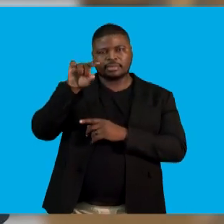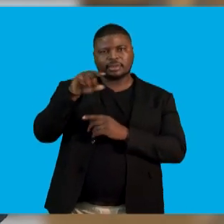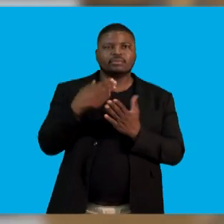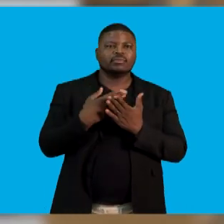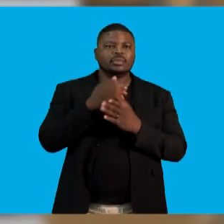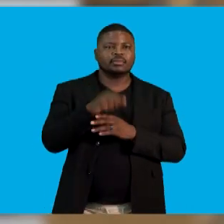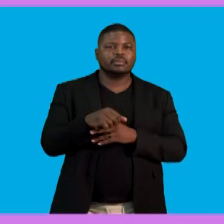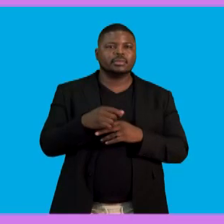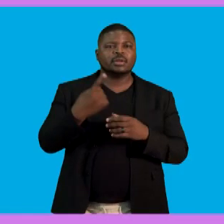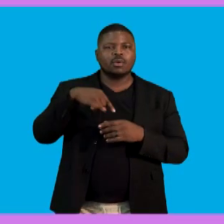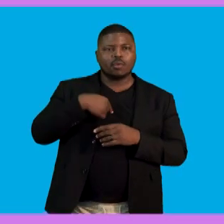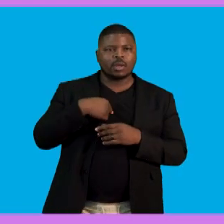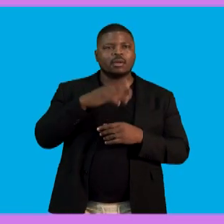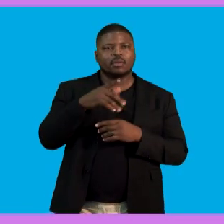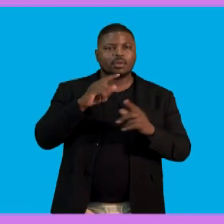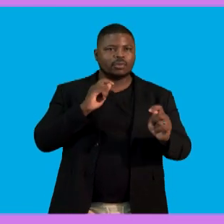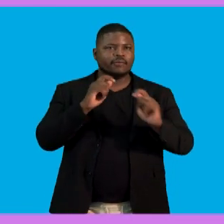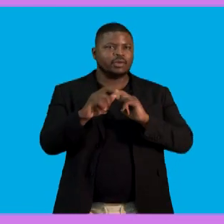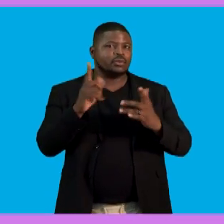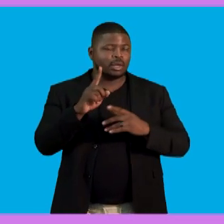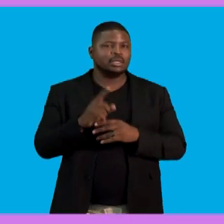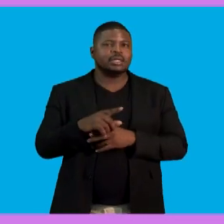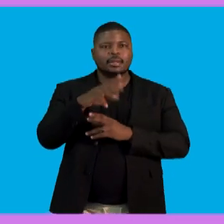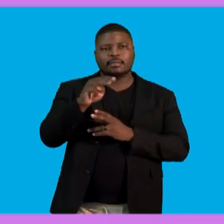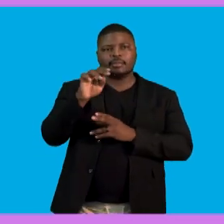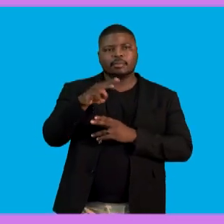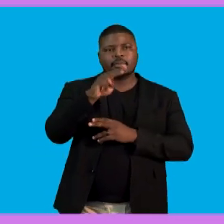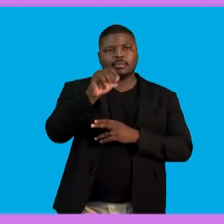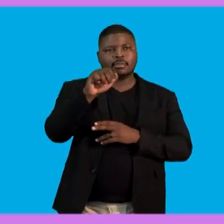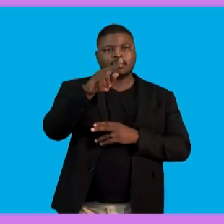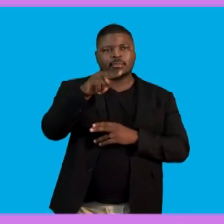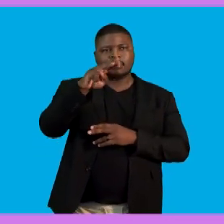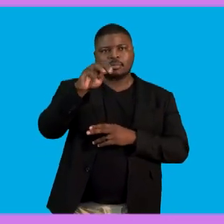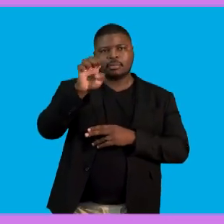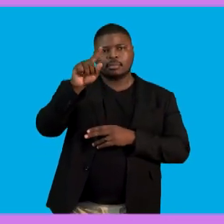convert using the metric system. Let's look at